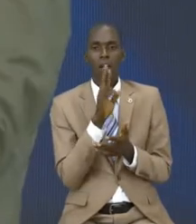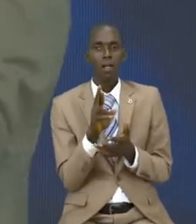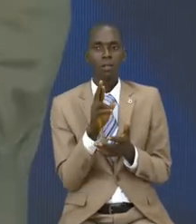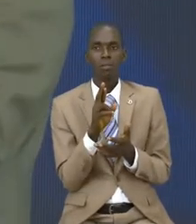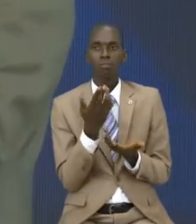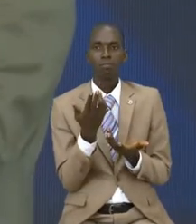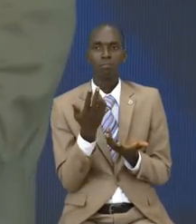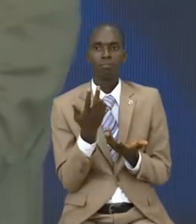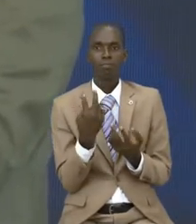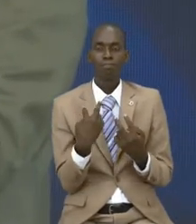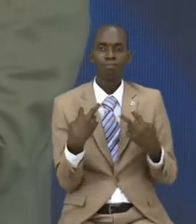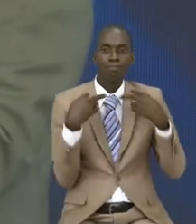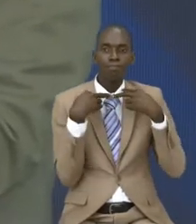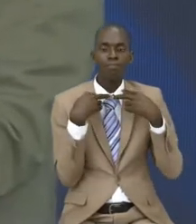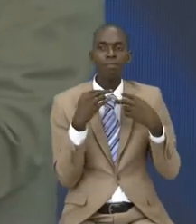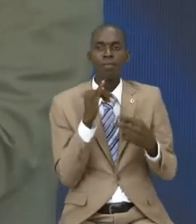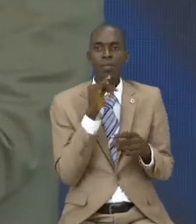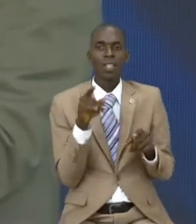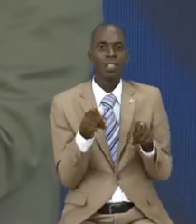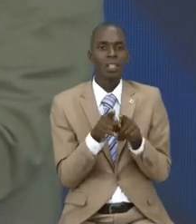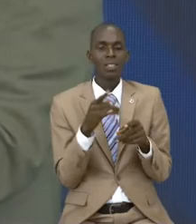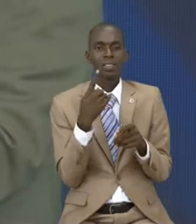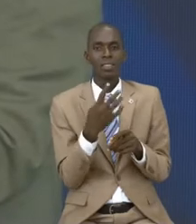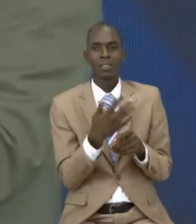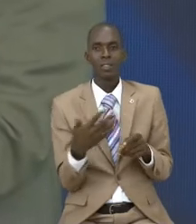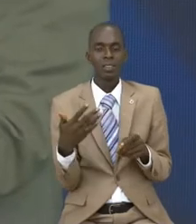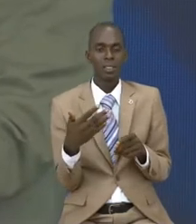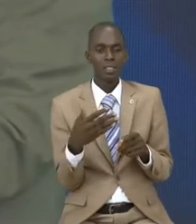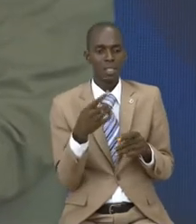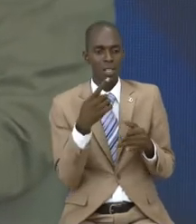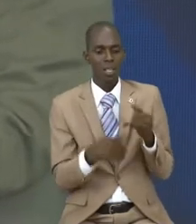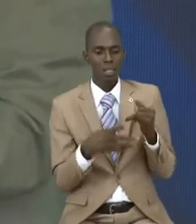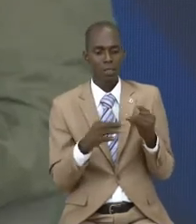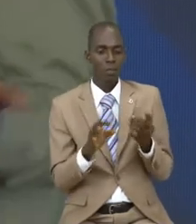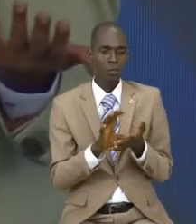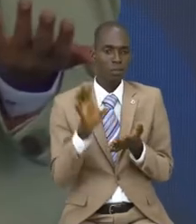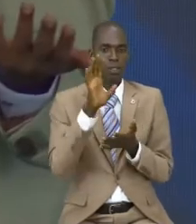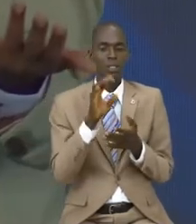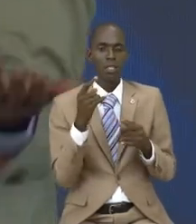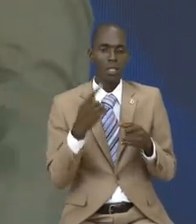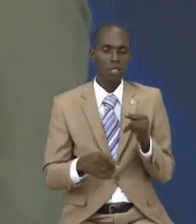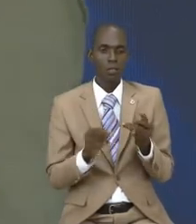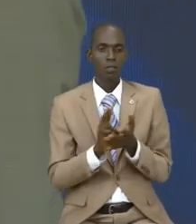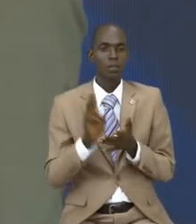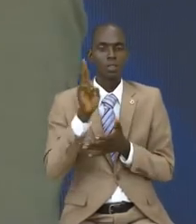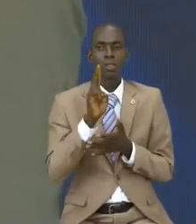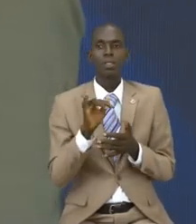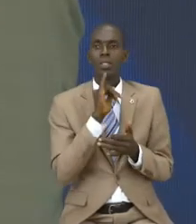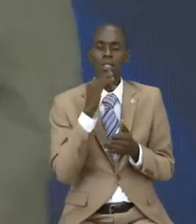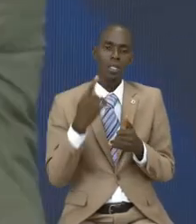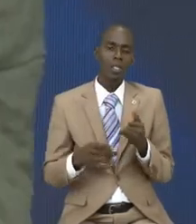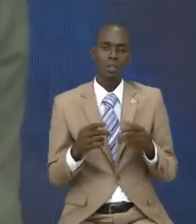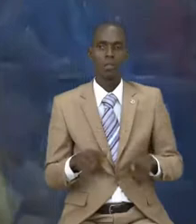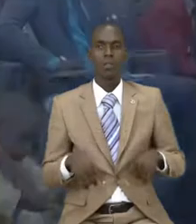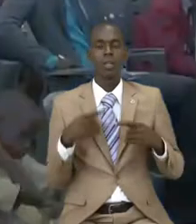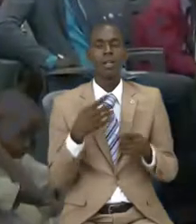It's like they think end of college, end of university is end of learning.